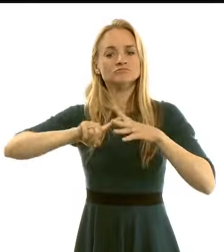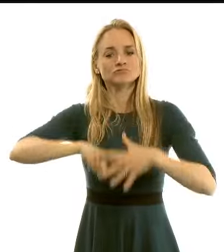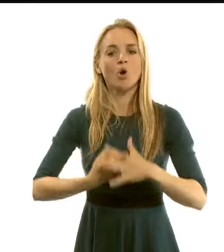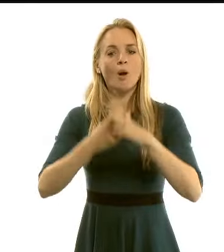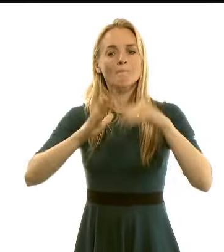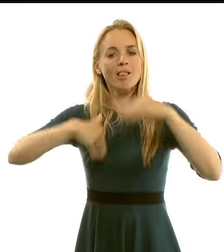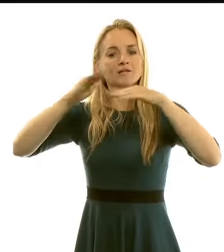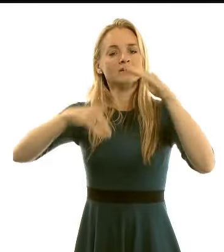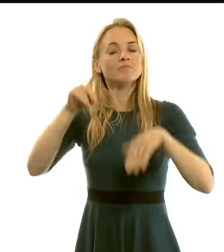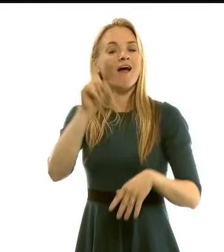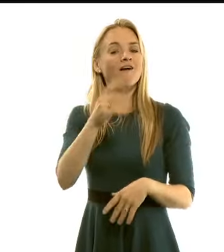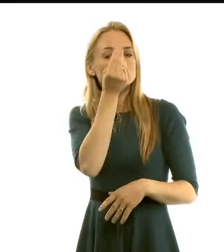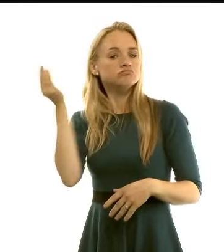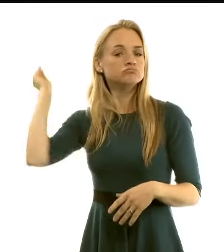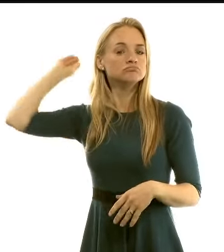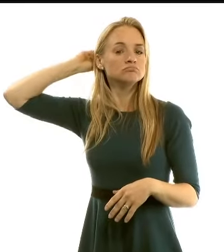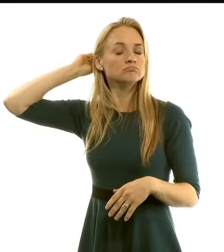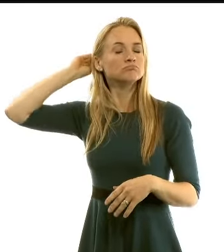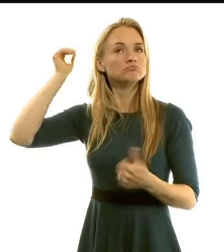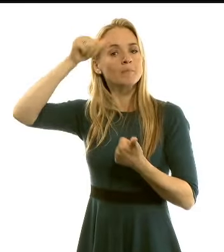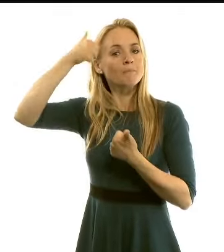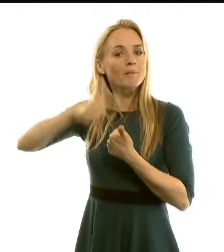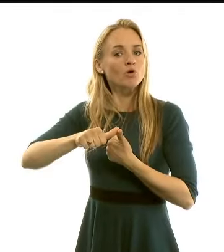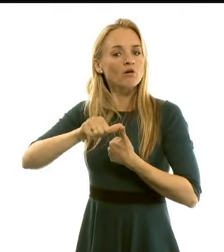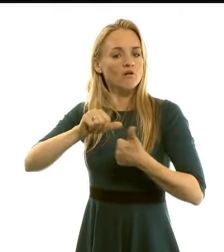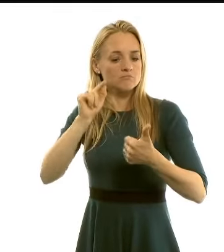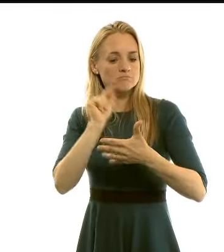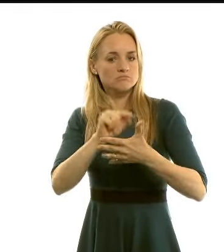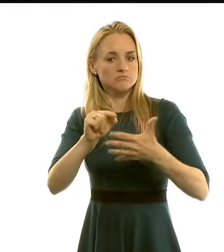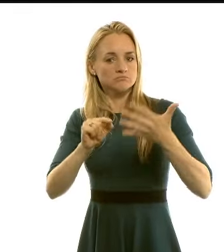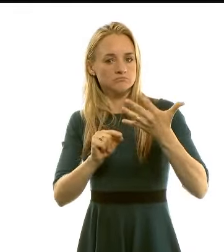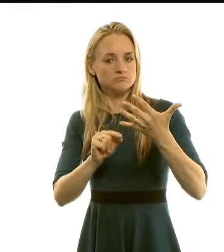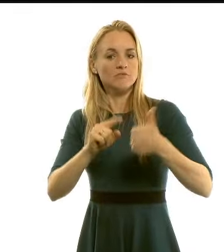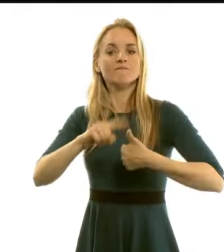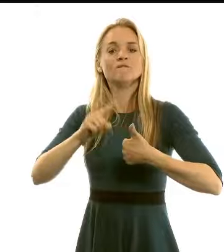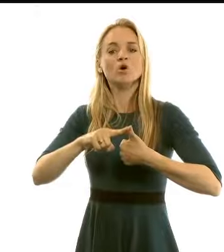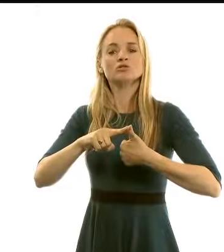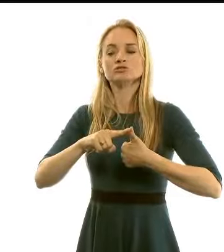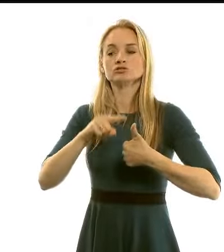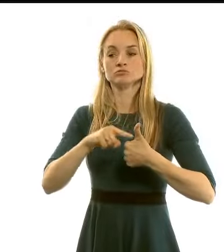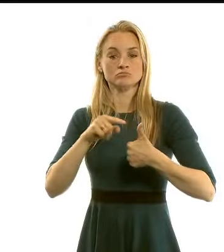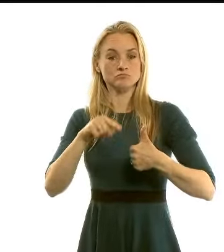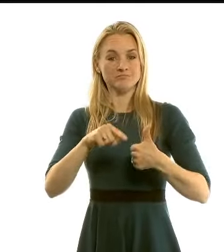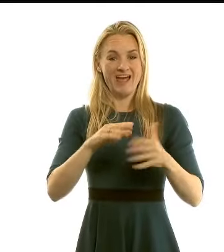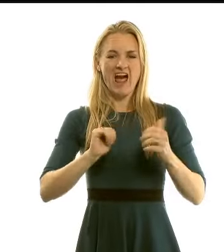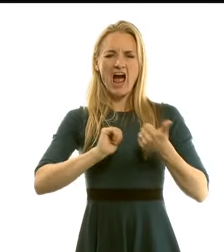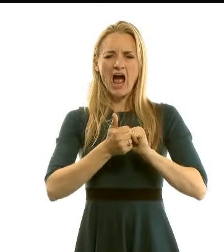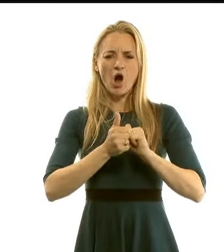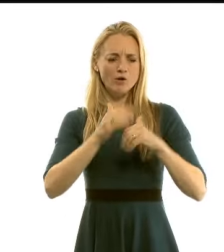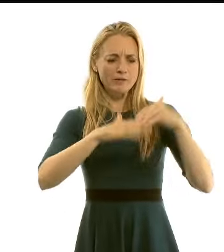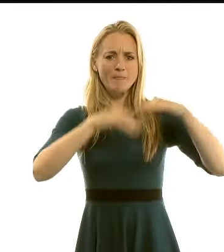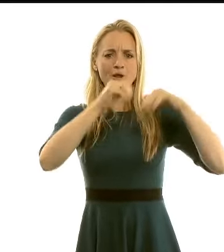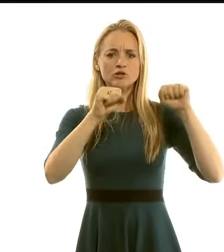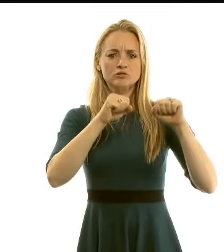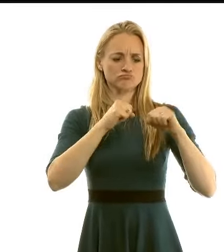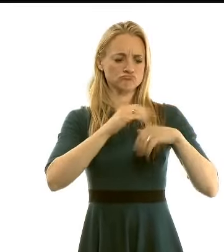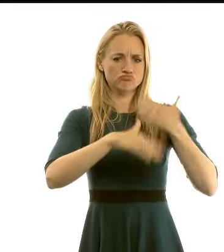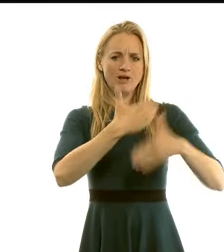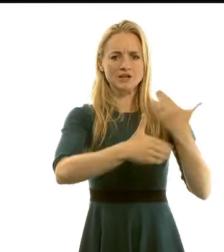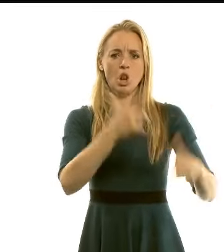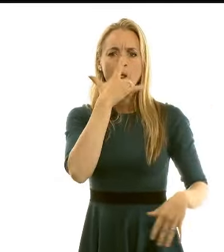prototypes. For example, how will the building process work when the model is translated to building instructions? How stable is the final